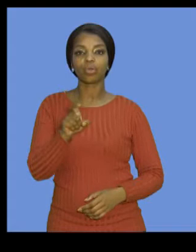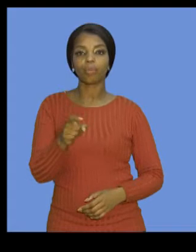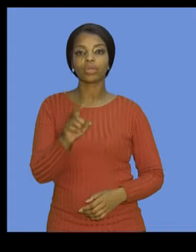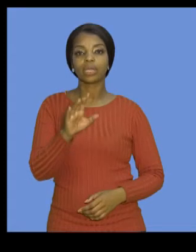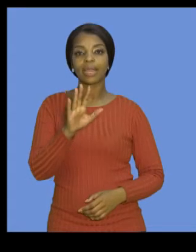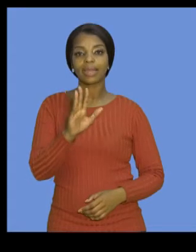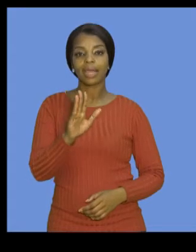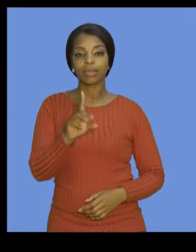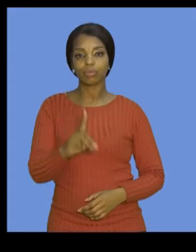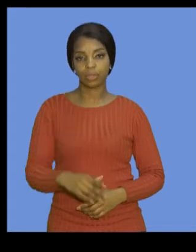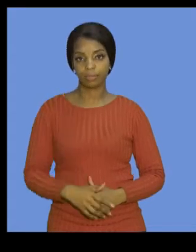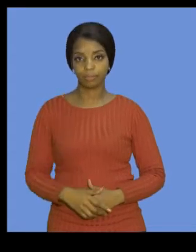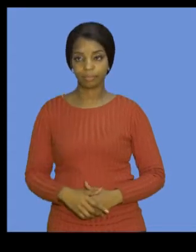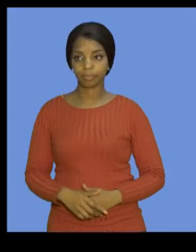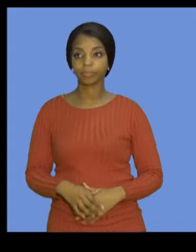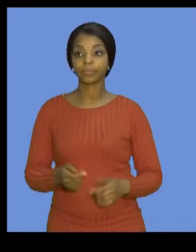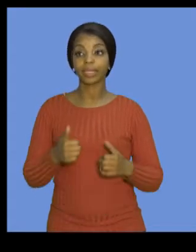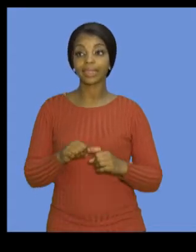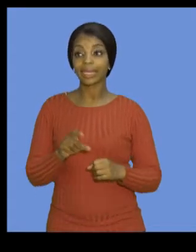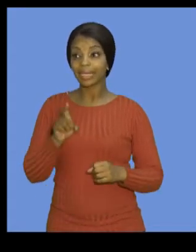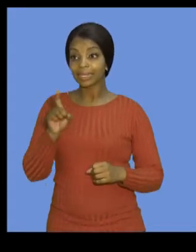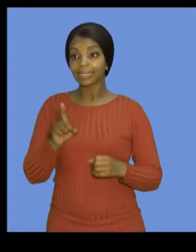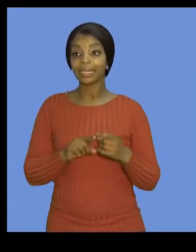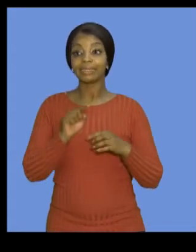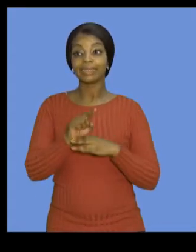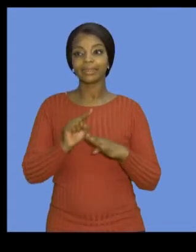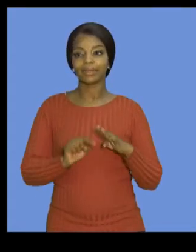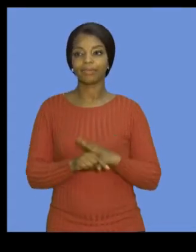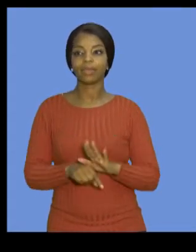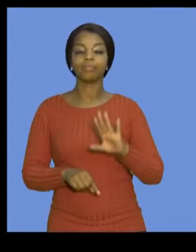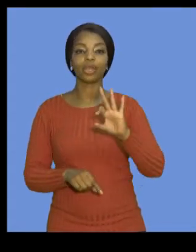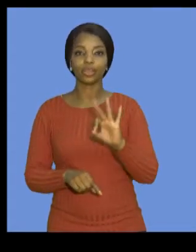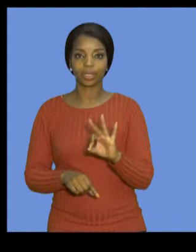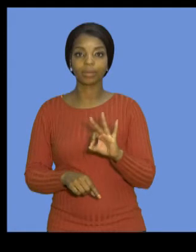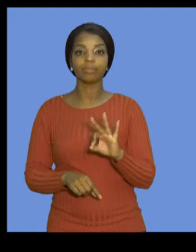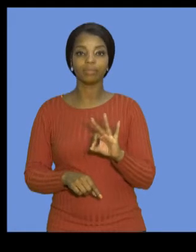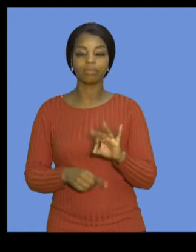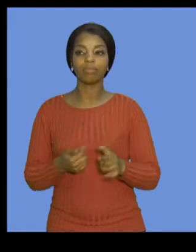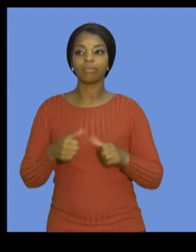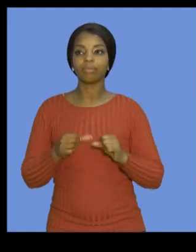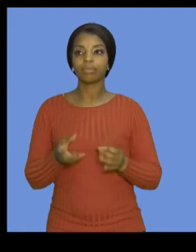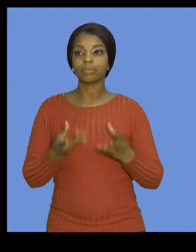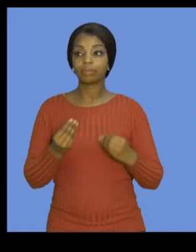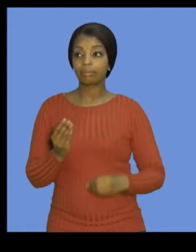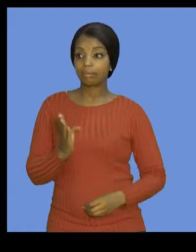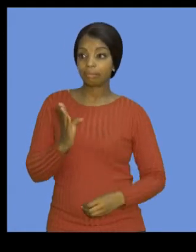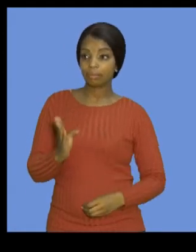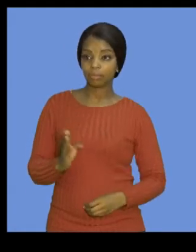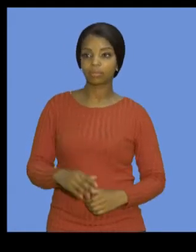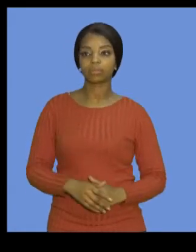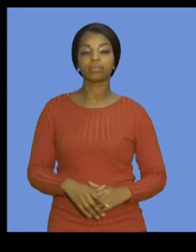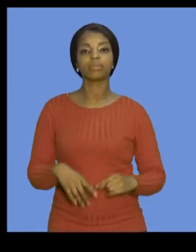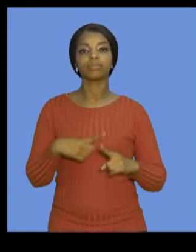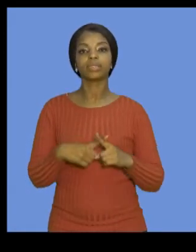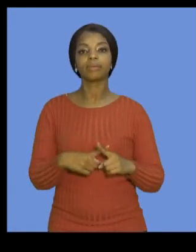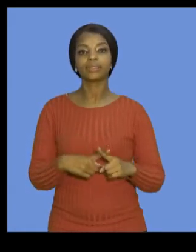is 0.91, and then you're going to divide this by the 3, and you get that value there, then